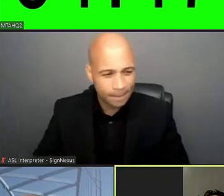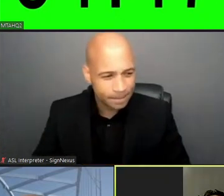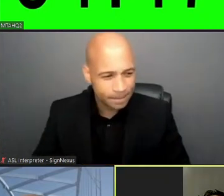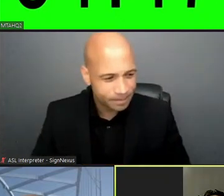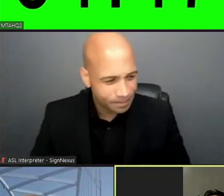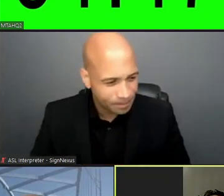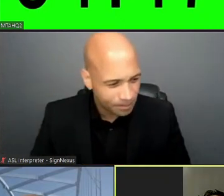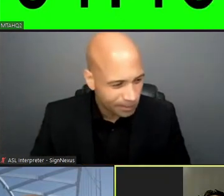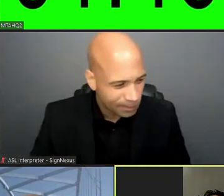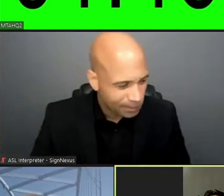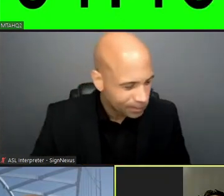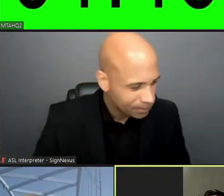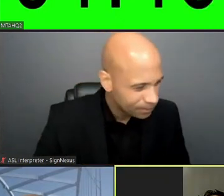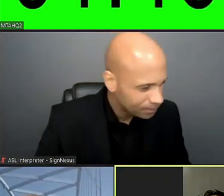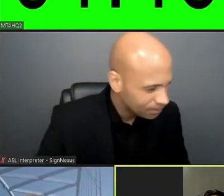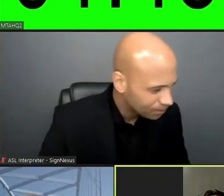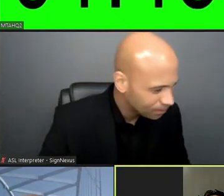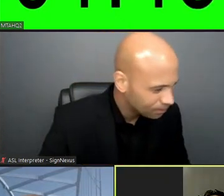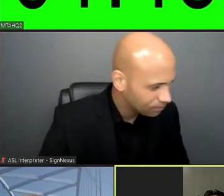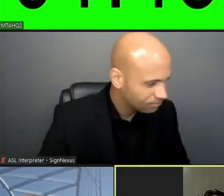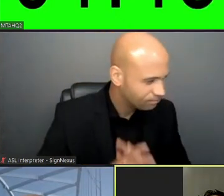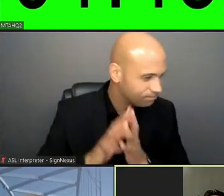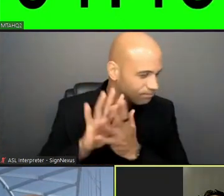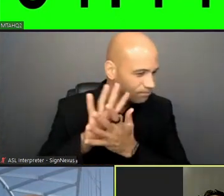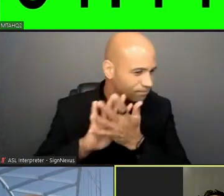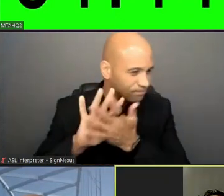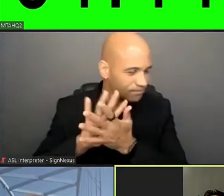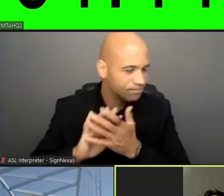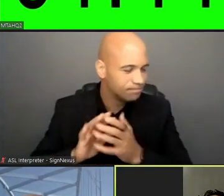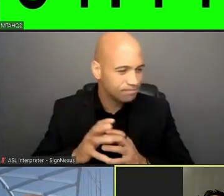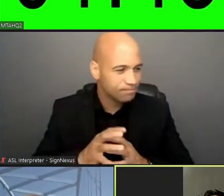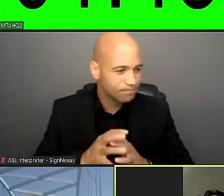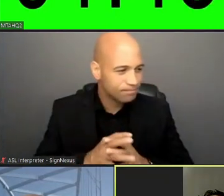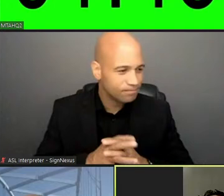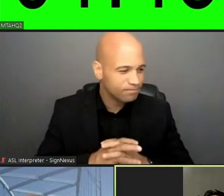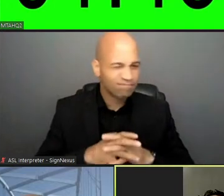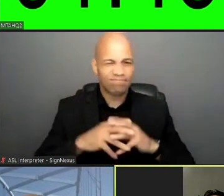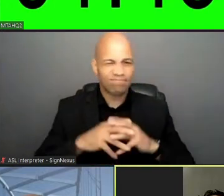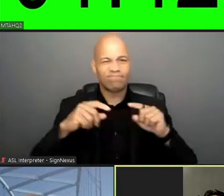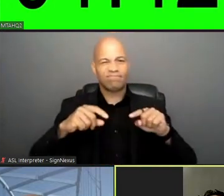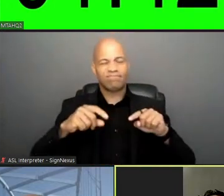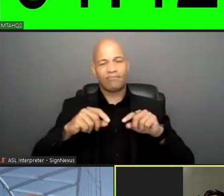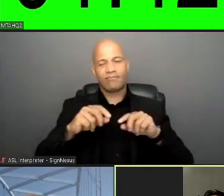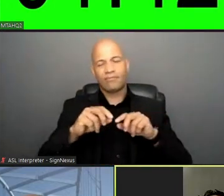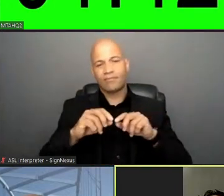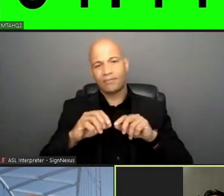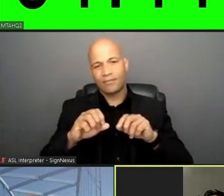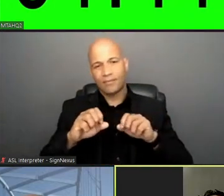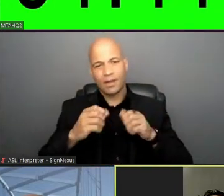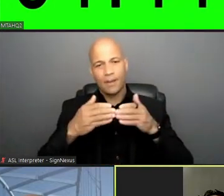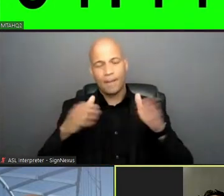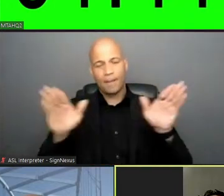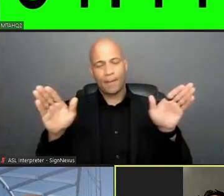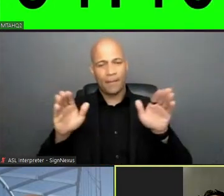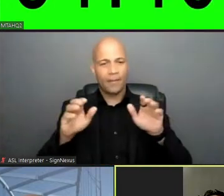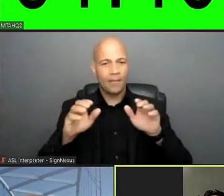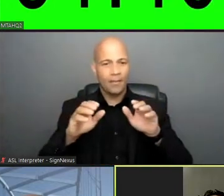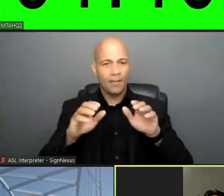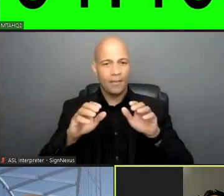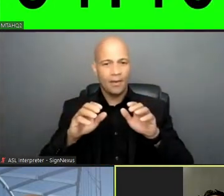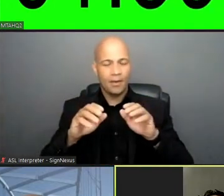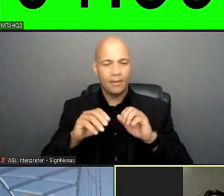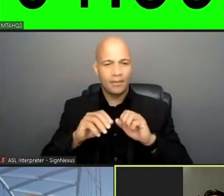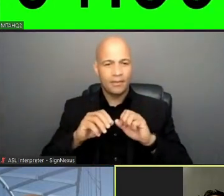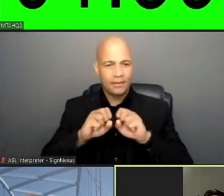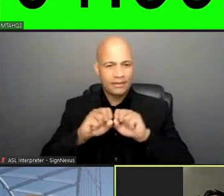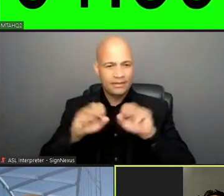transportation system and our city is unsafe it's probably one of the best public transportation systems in regards to